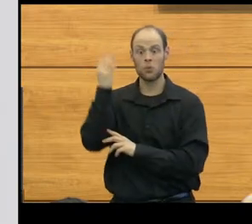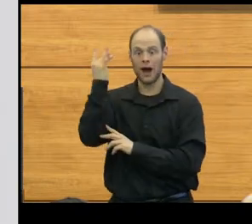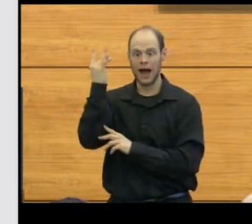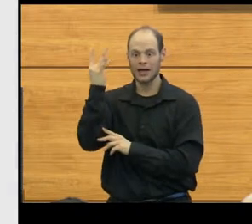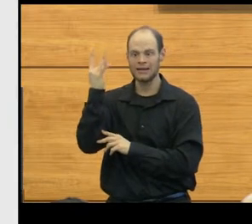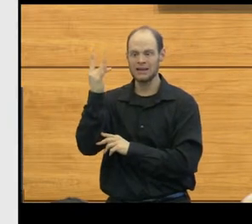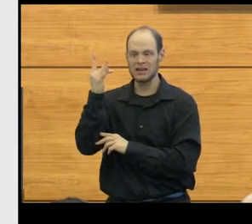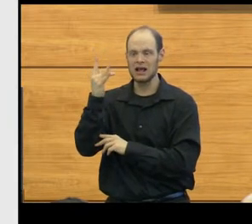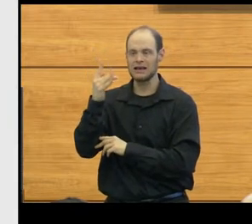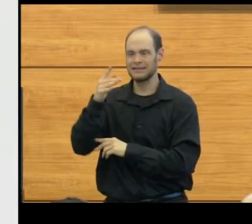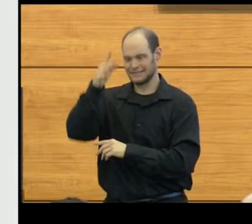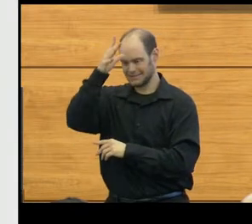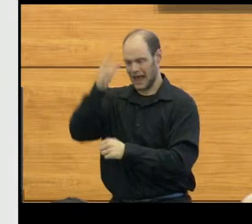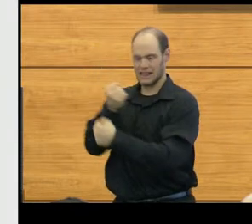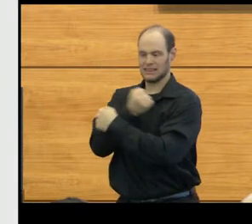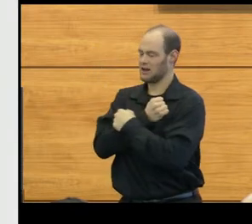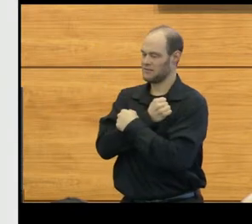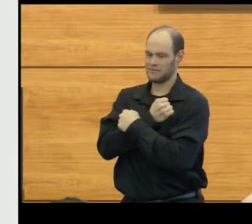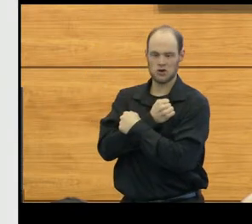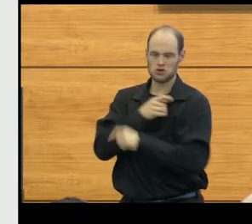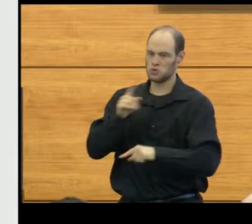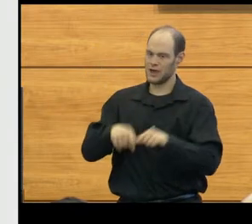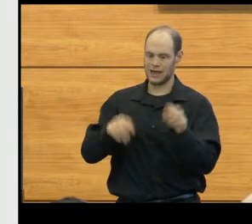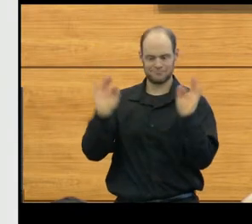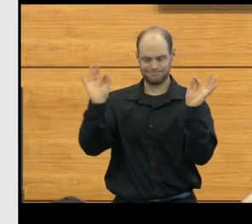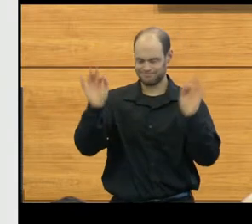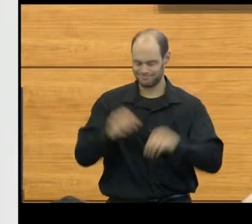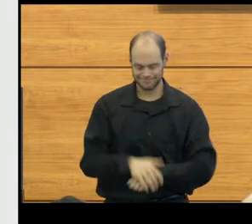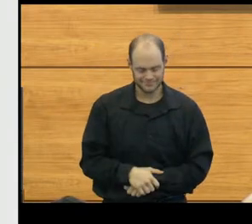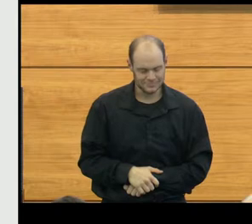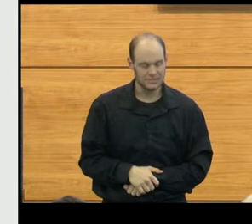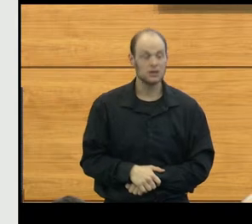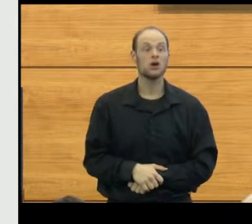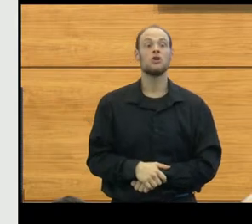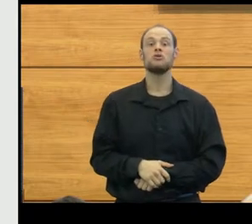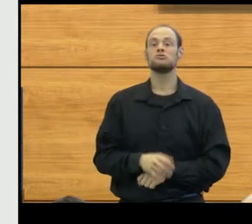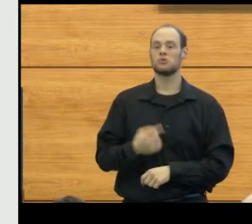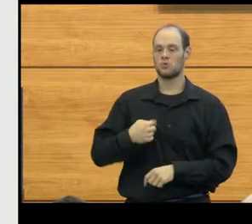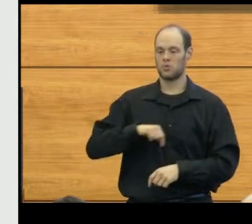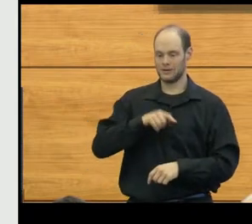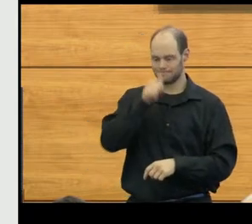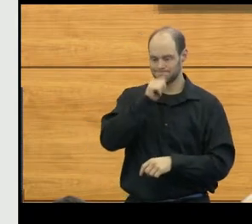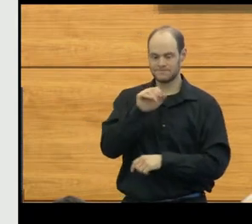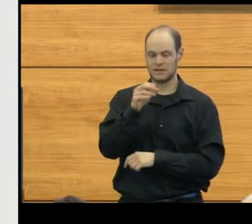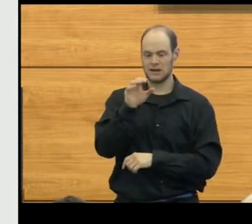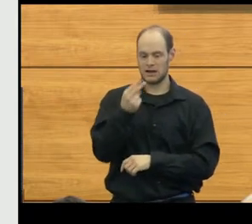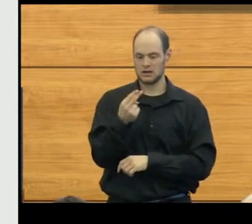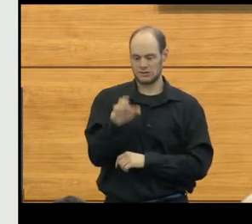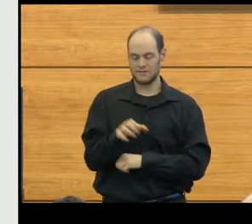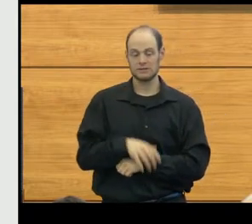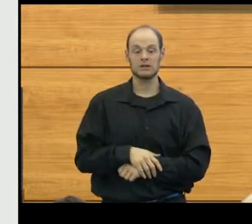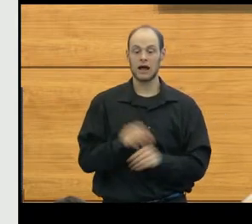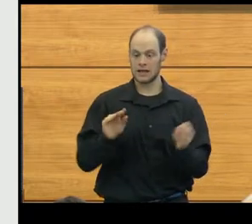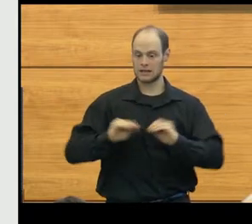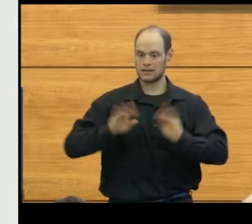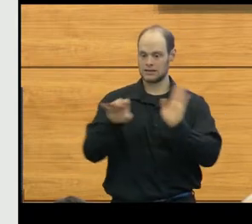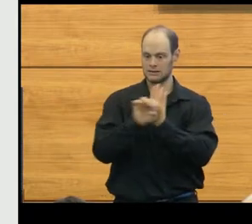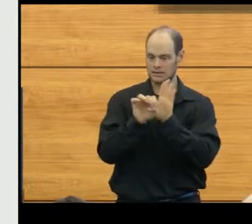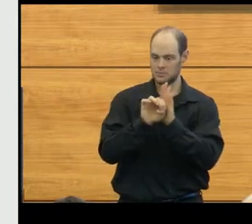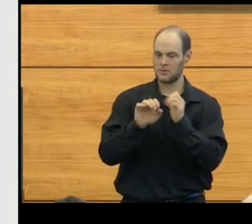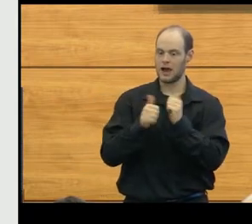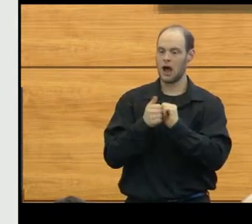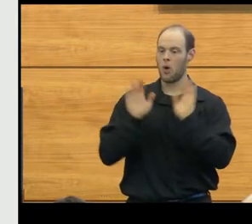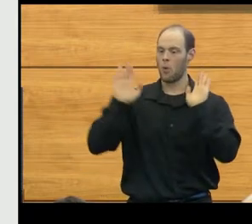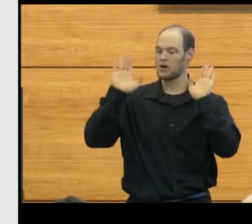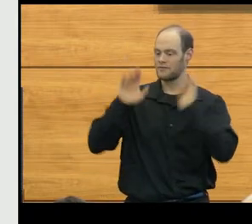of a father, cannot be underestimated. So we deal with hydrocephalus. This is a clear example of how